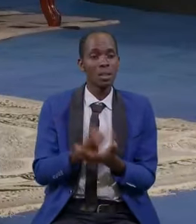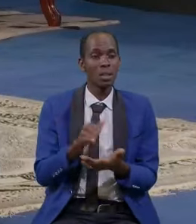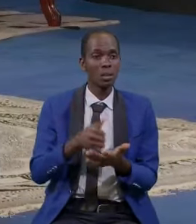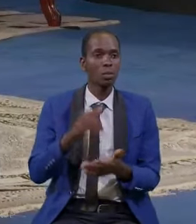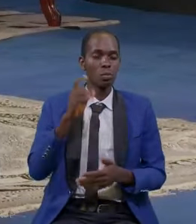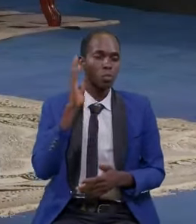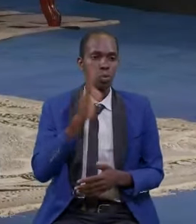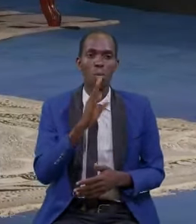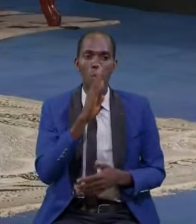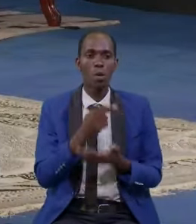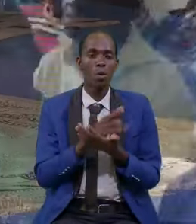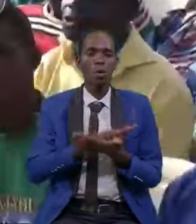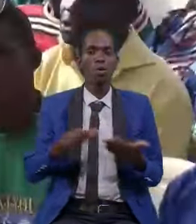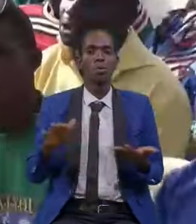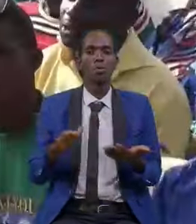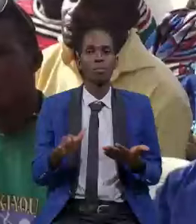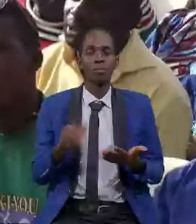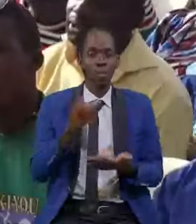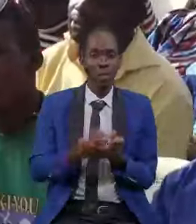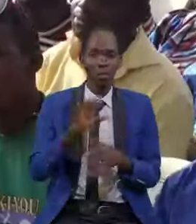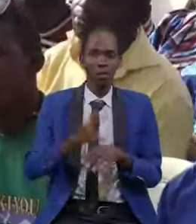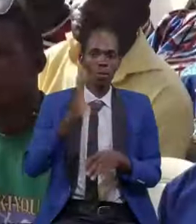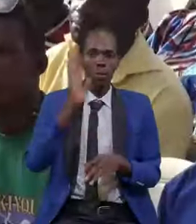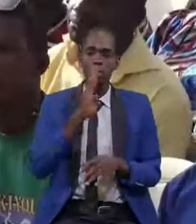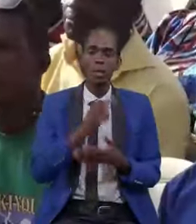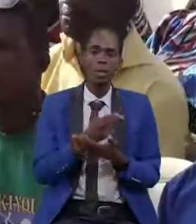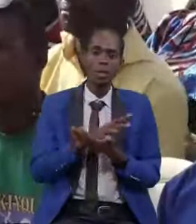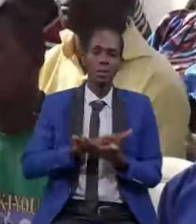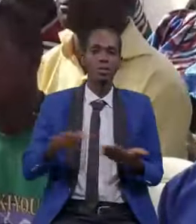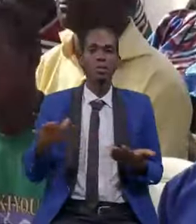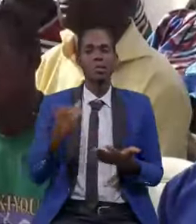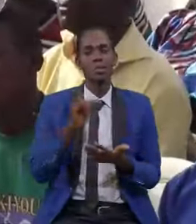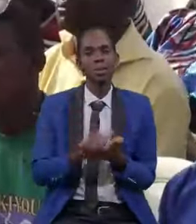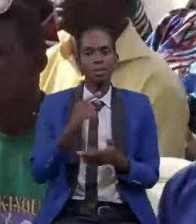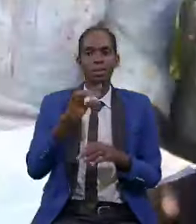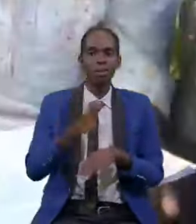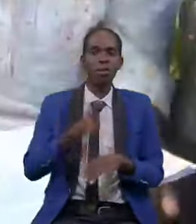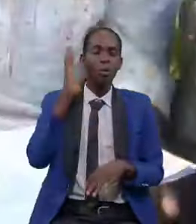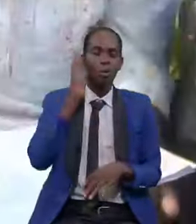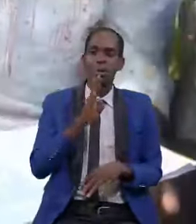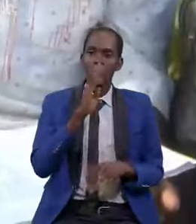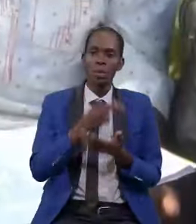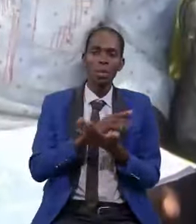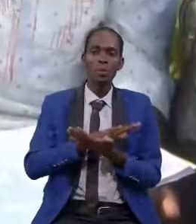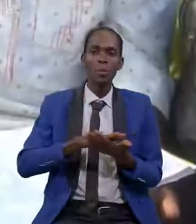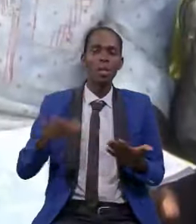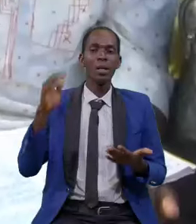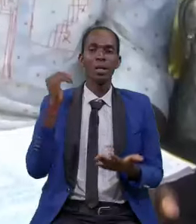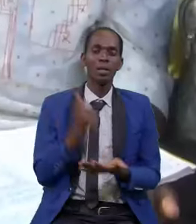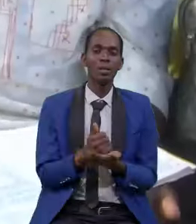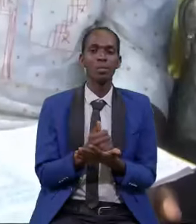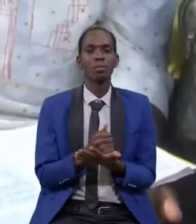That the church should be holy. That the church will be holy. You